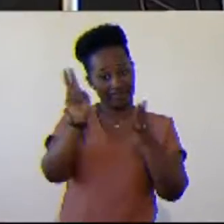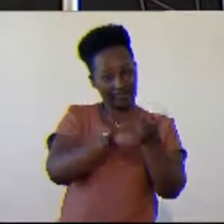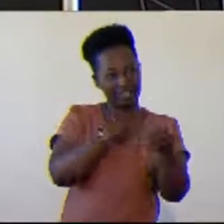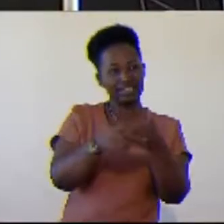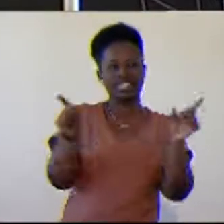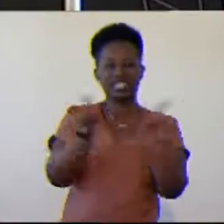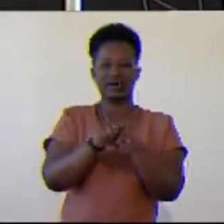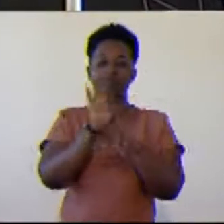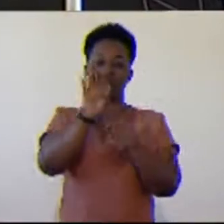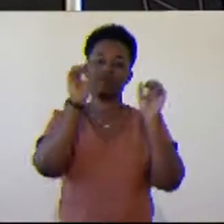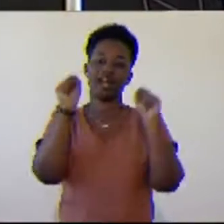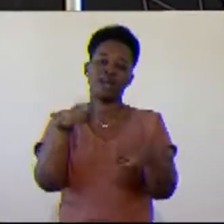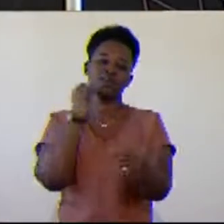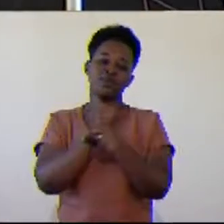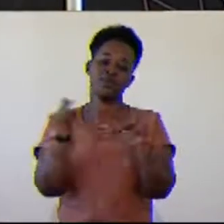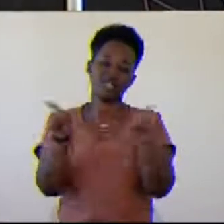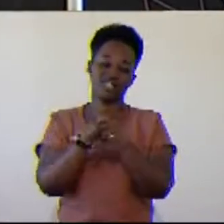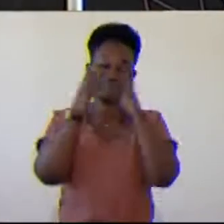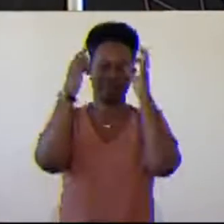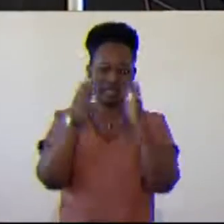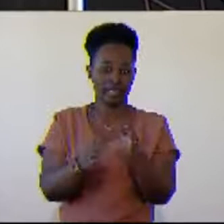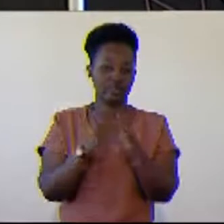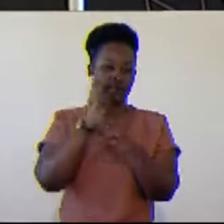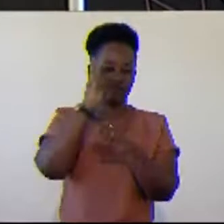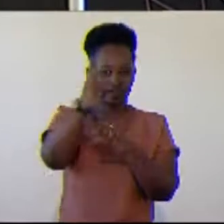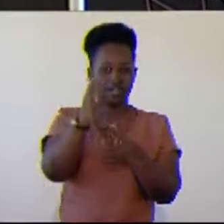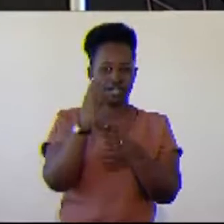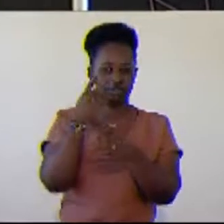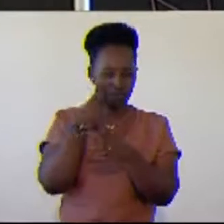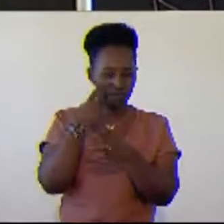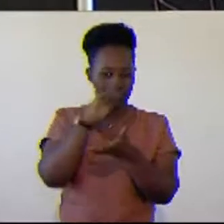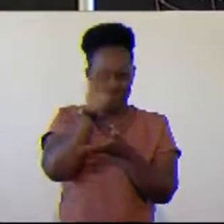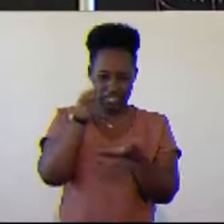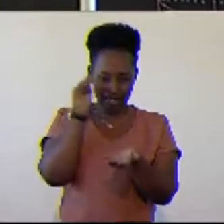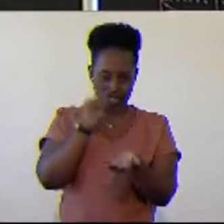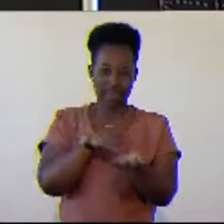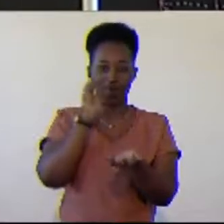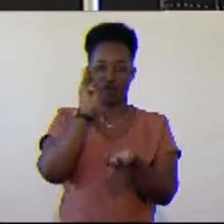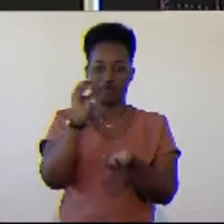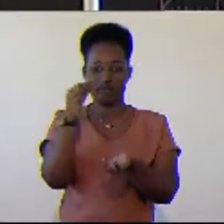this. And you will also determine the center of gravity.